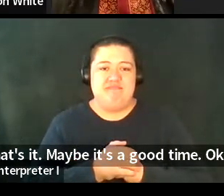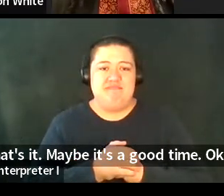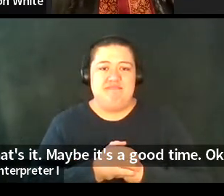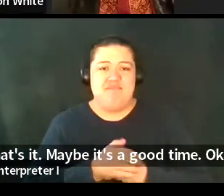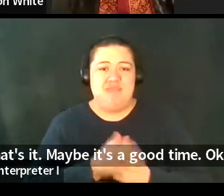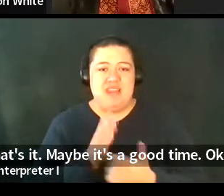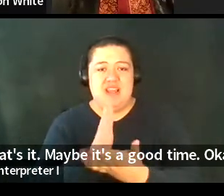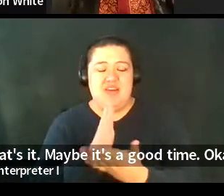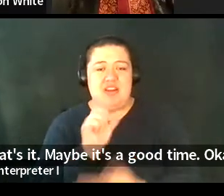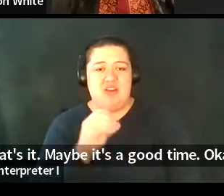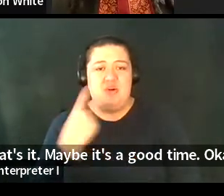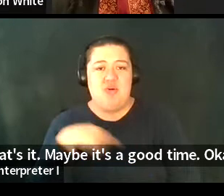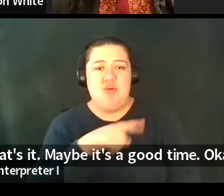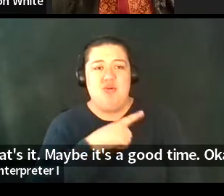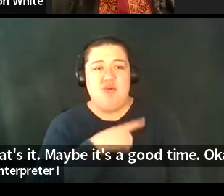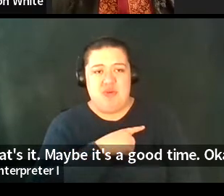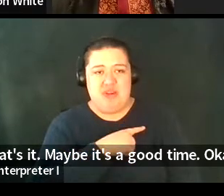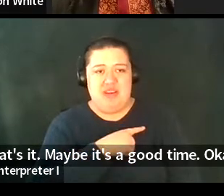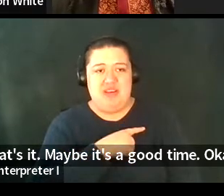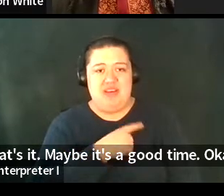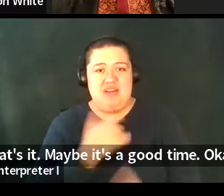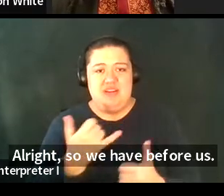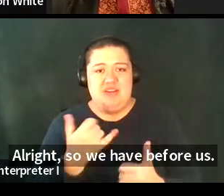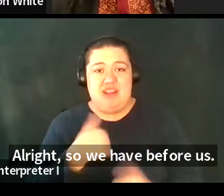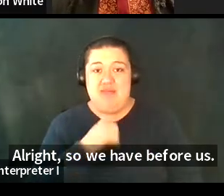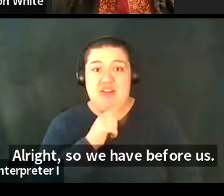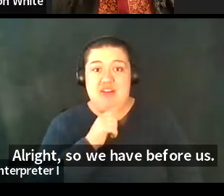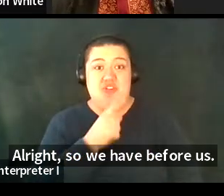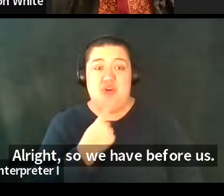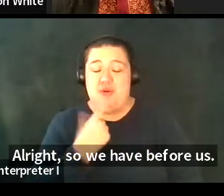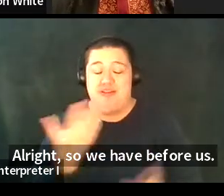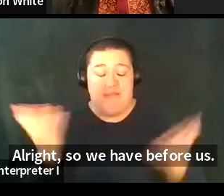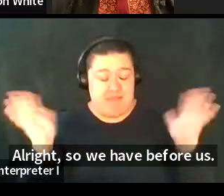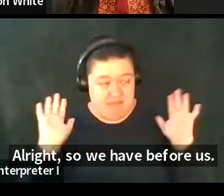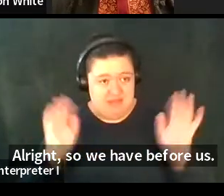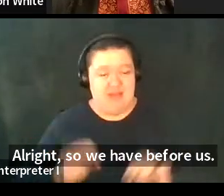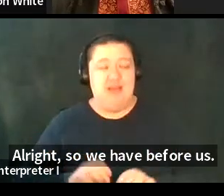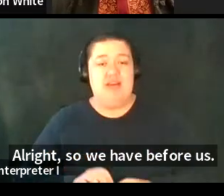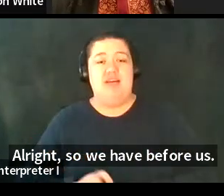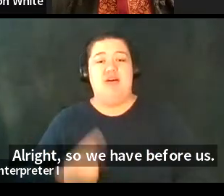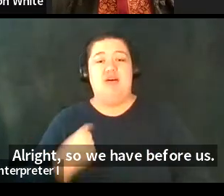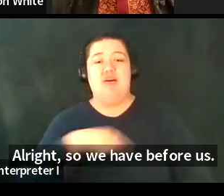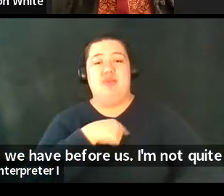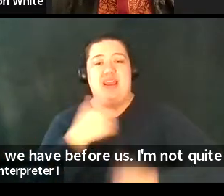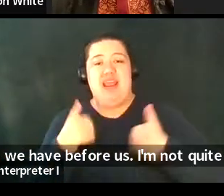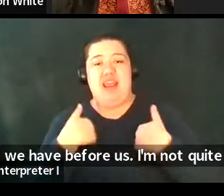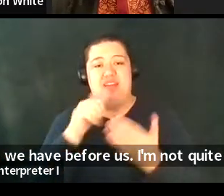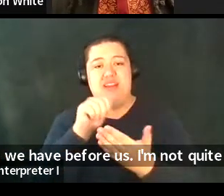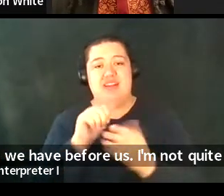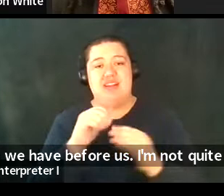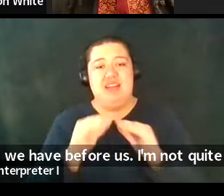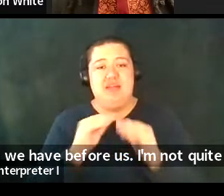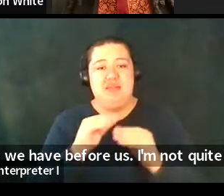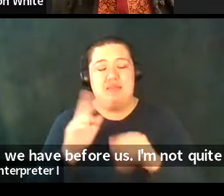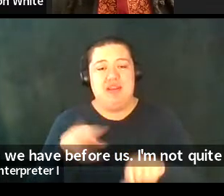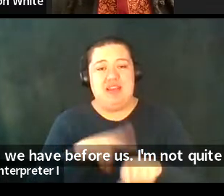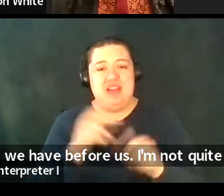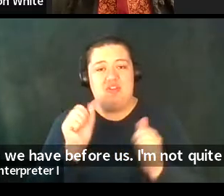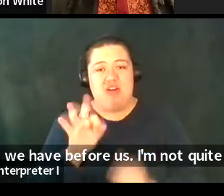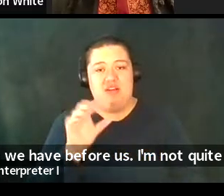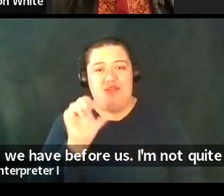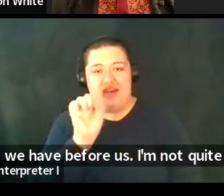All right, so we have before us, I'm not quite sure what to say here. We have before us the amendment nature of a substitute. If there's